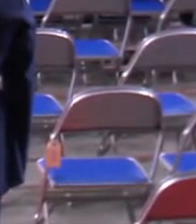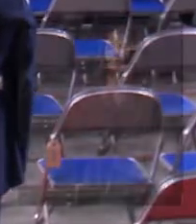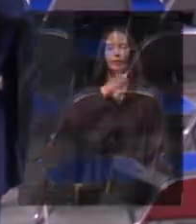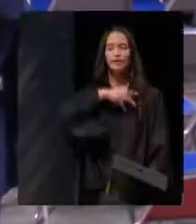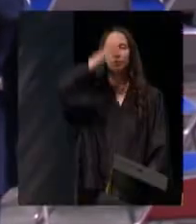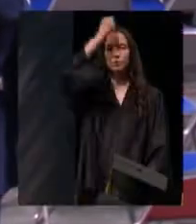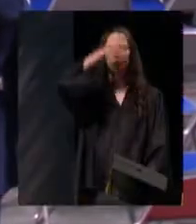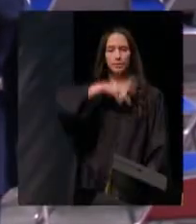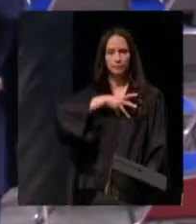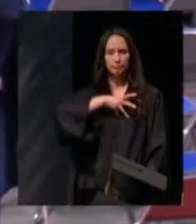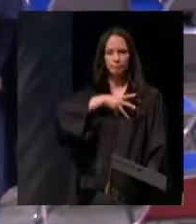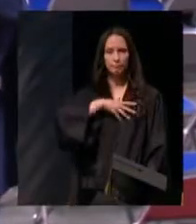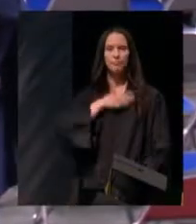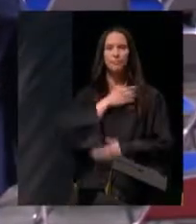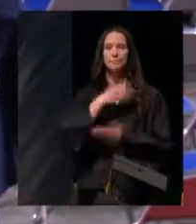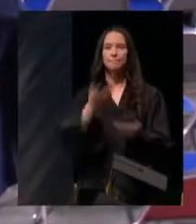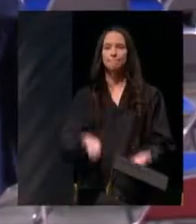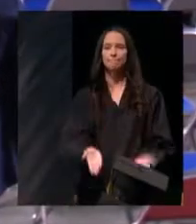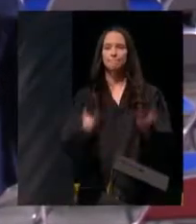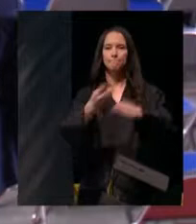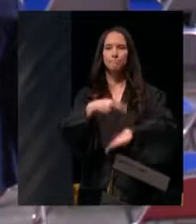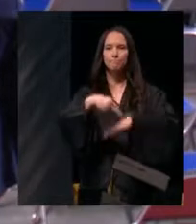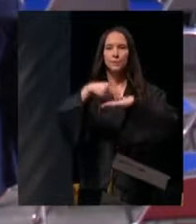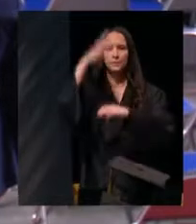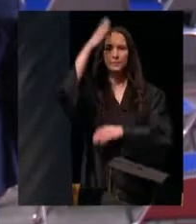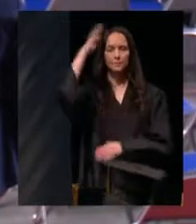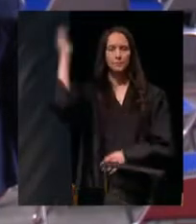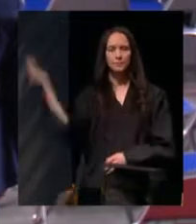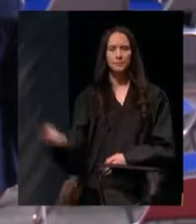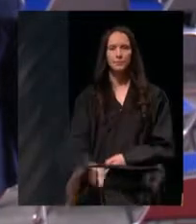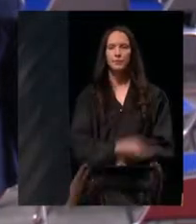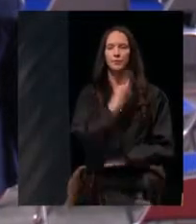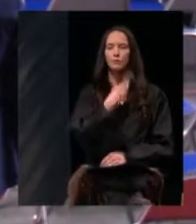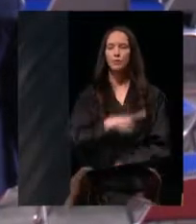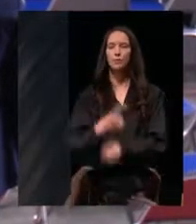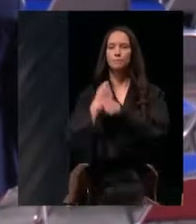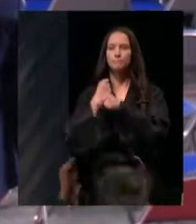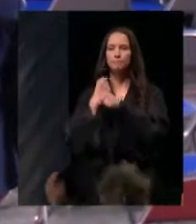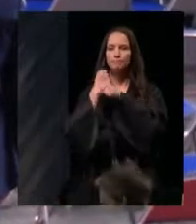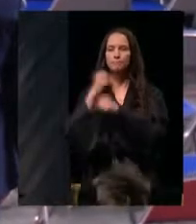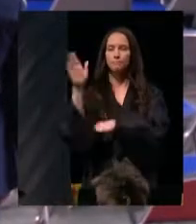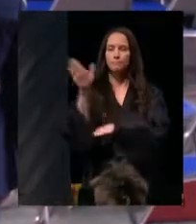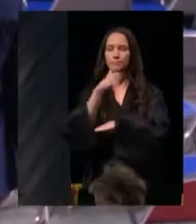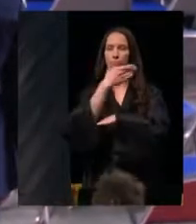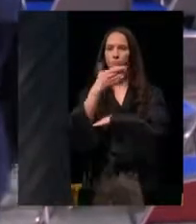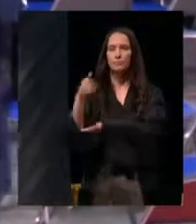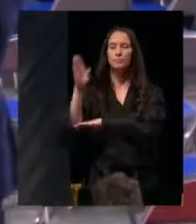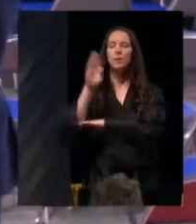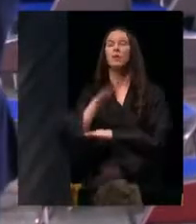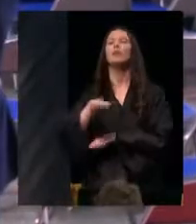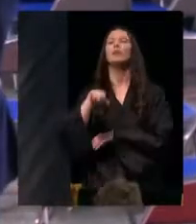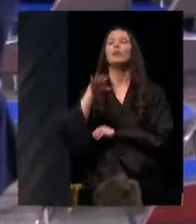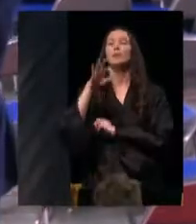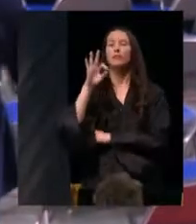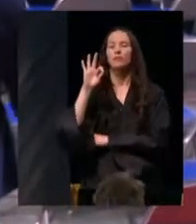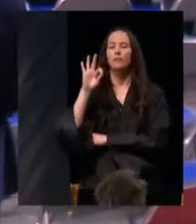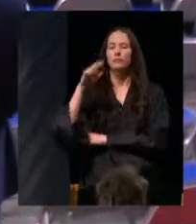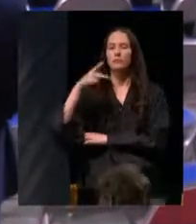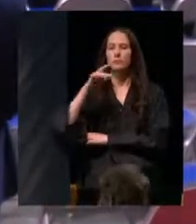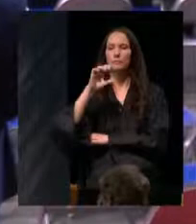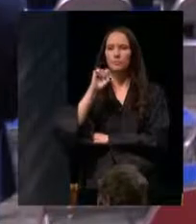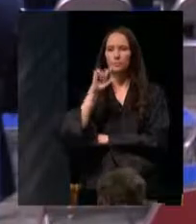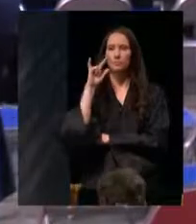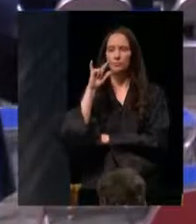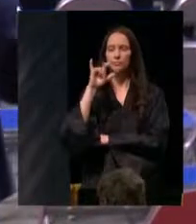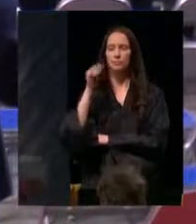Ladies and gentlemen, will you please stand and remove your hats for the presentation of the colors by the Fargo Public Schools Air Force